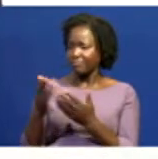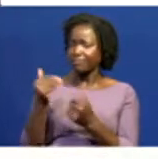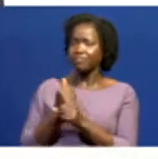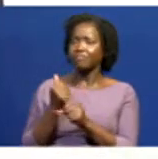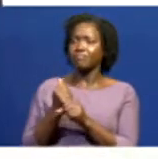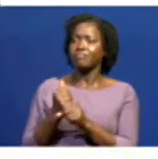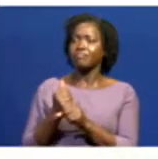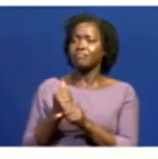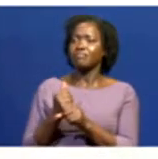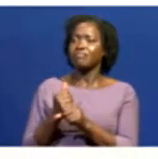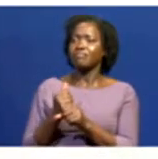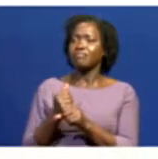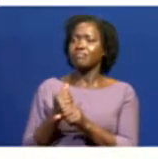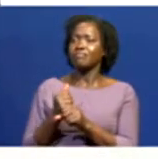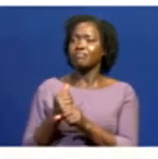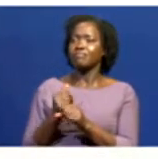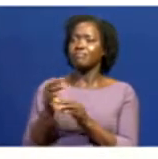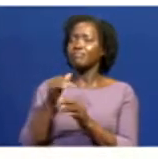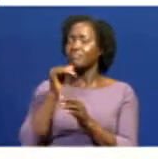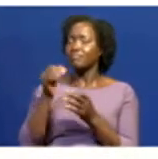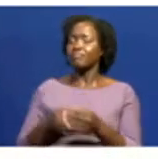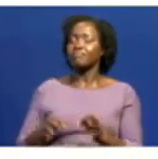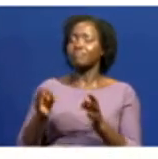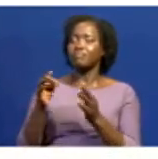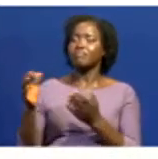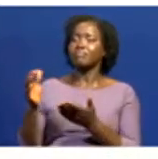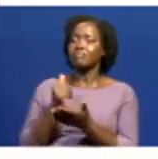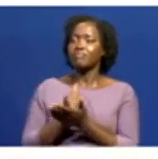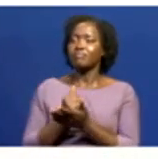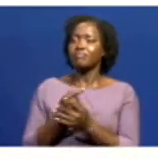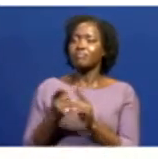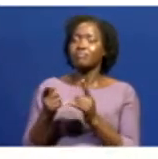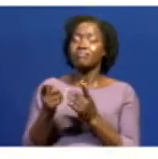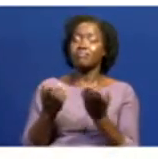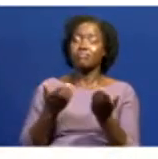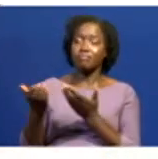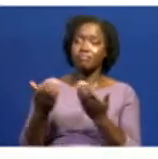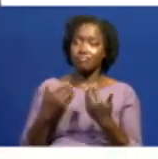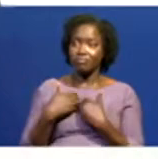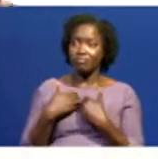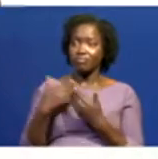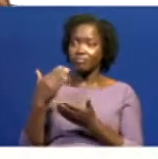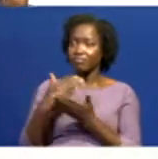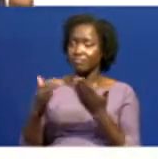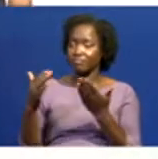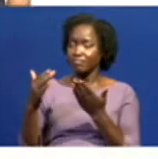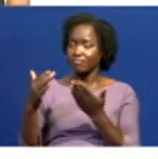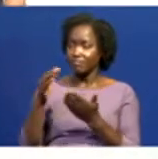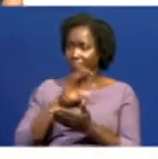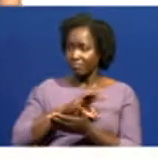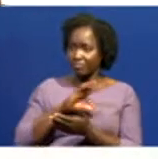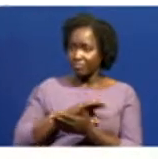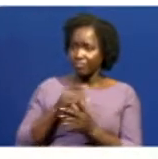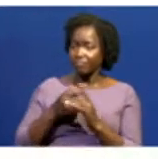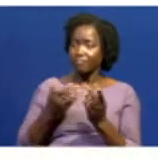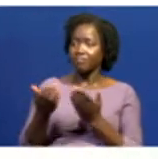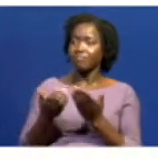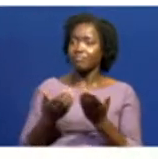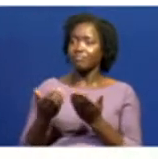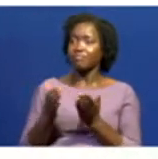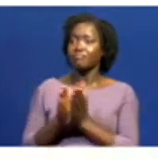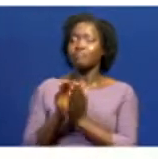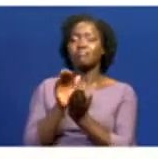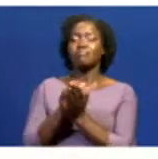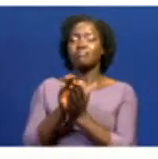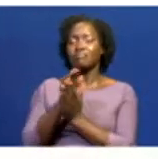if you're not in formal employment, mm-hmm, you are running a business. Part of that income that you get from the business should be saved